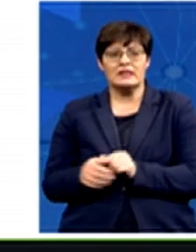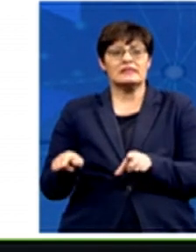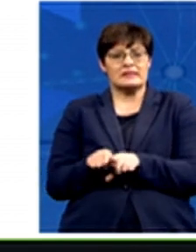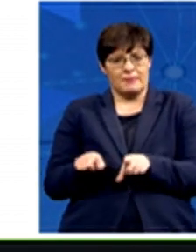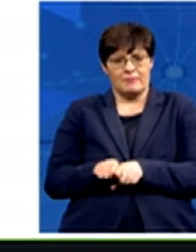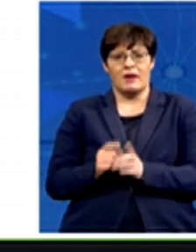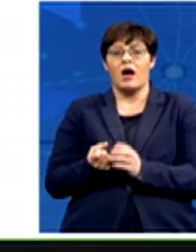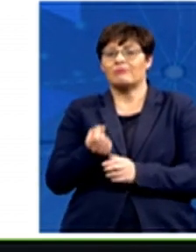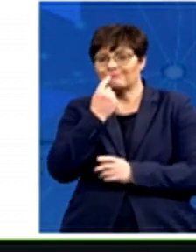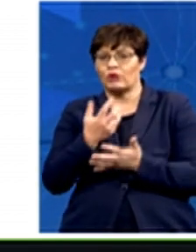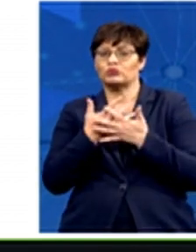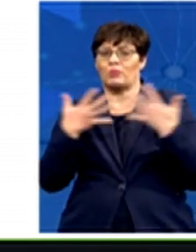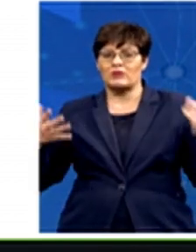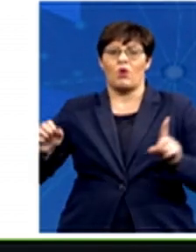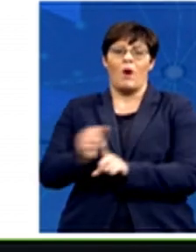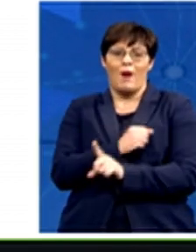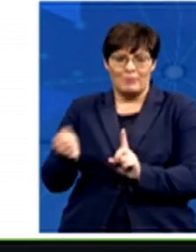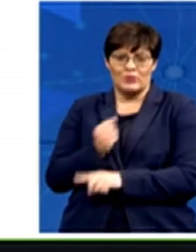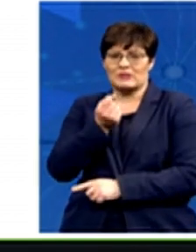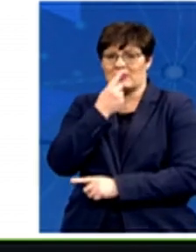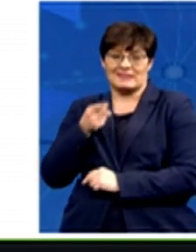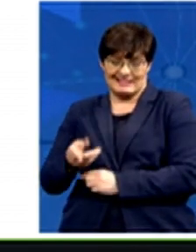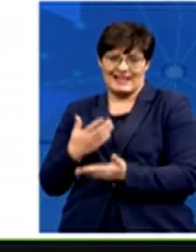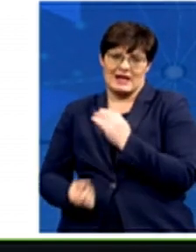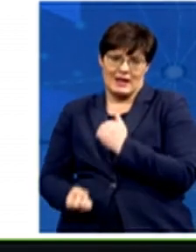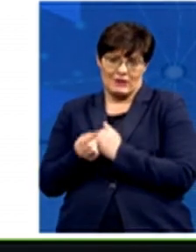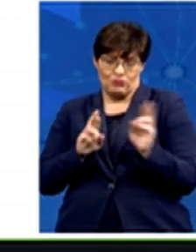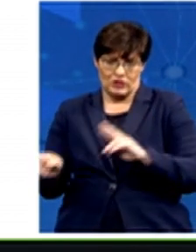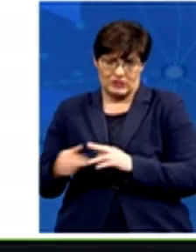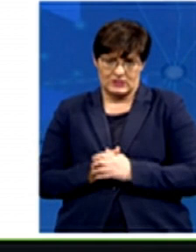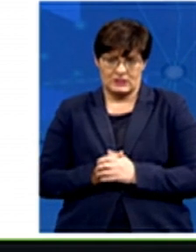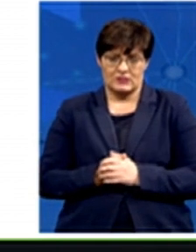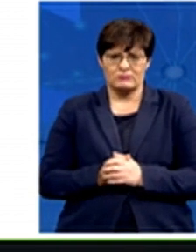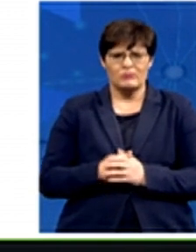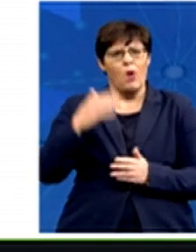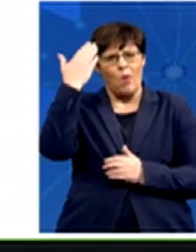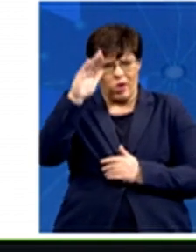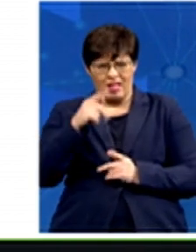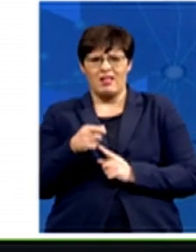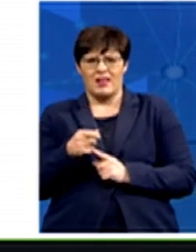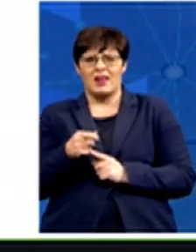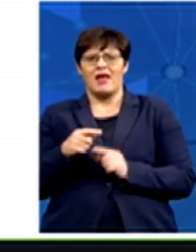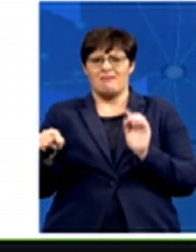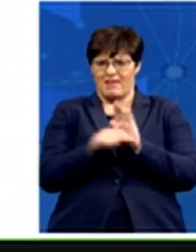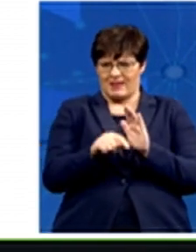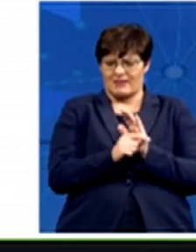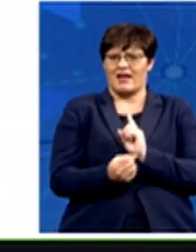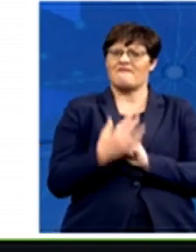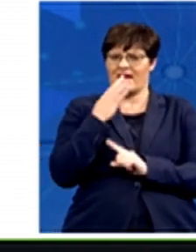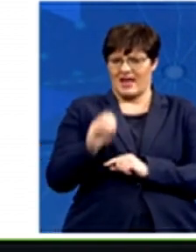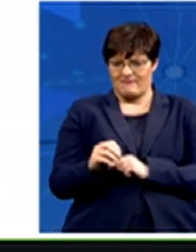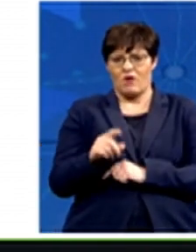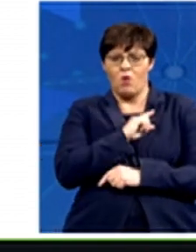abuse of a medicines. It may be a known side effect of a medicines or a vaccine. It may be new, or it may be something that was